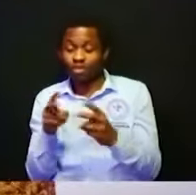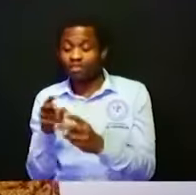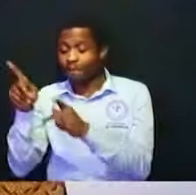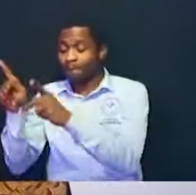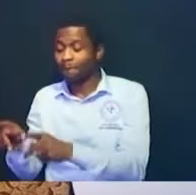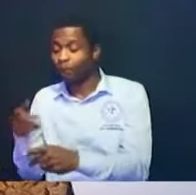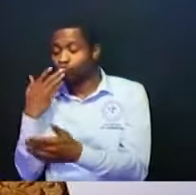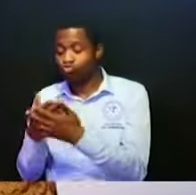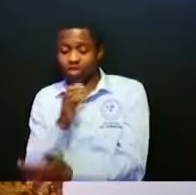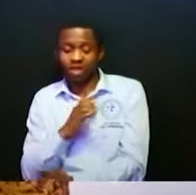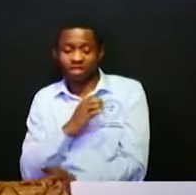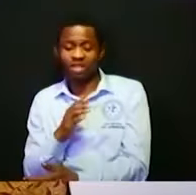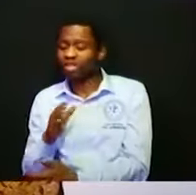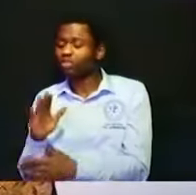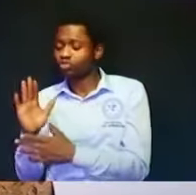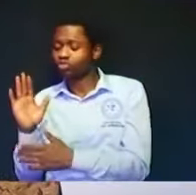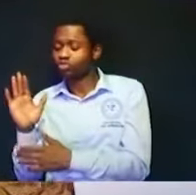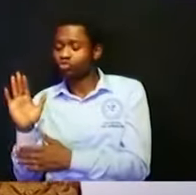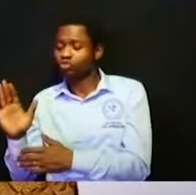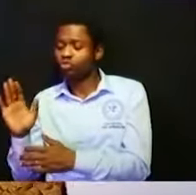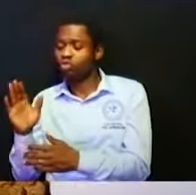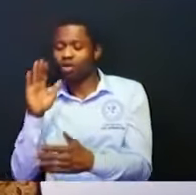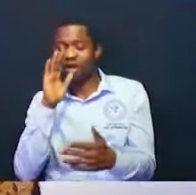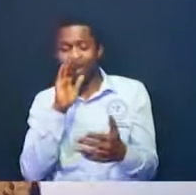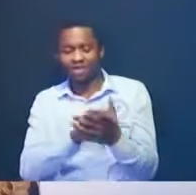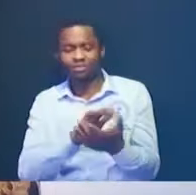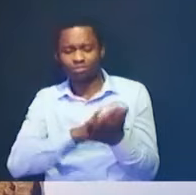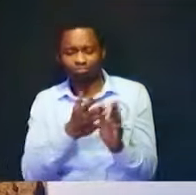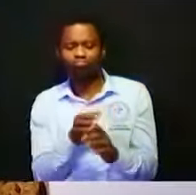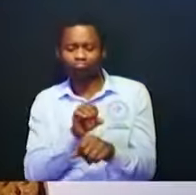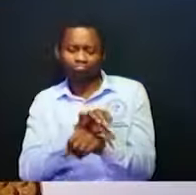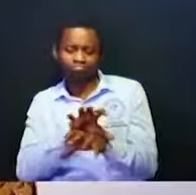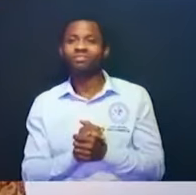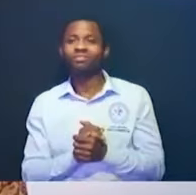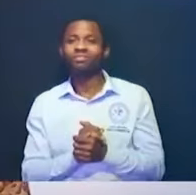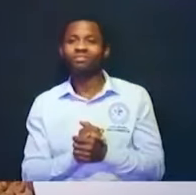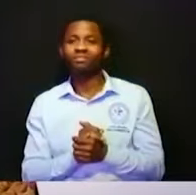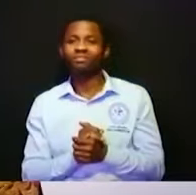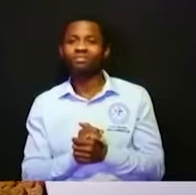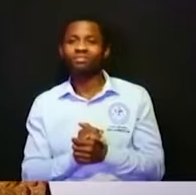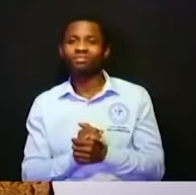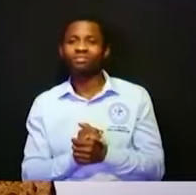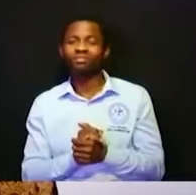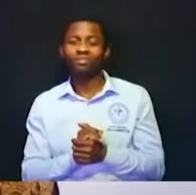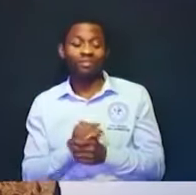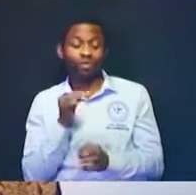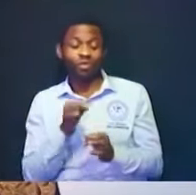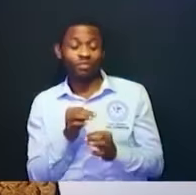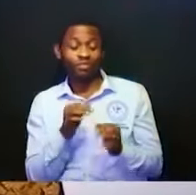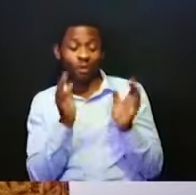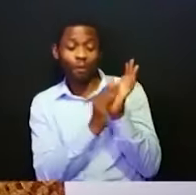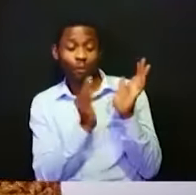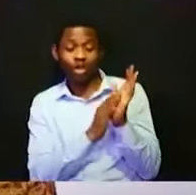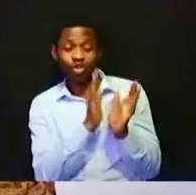hu ni ntino akof patani kunu no edin hu now if they are praising the husband they will put her in a palanquin okay se